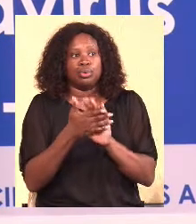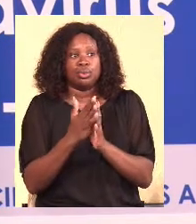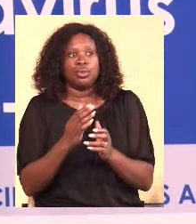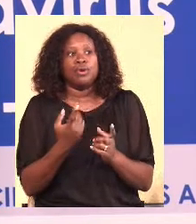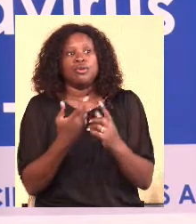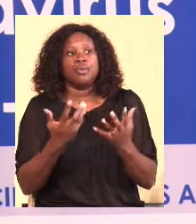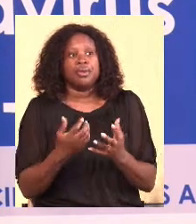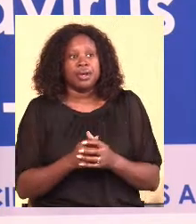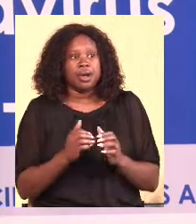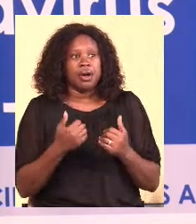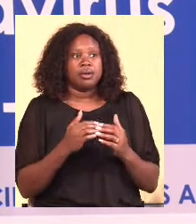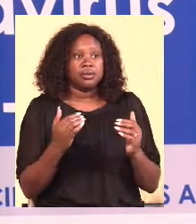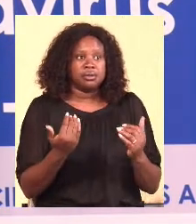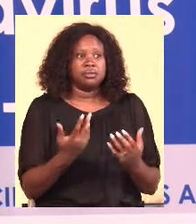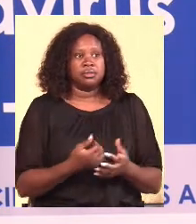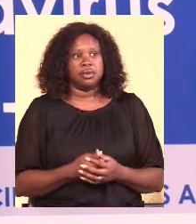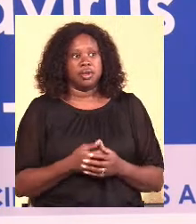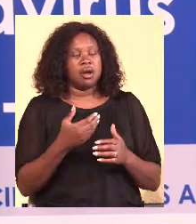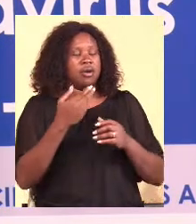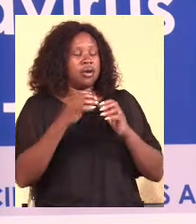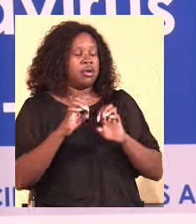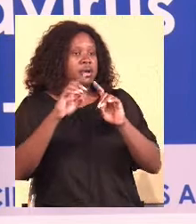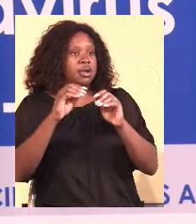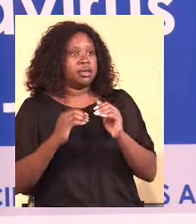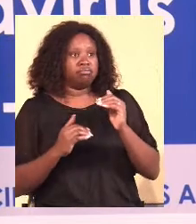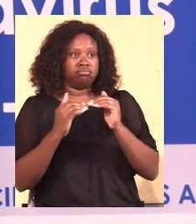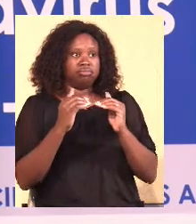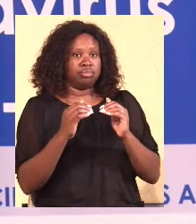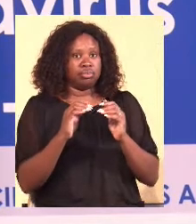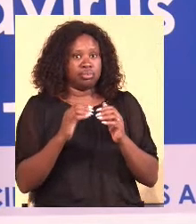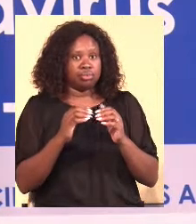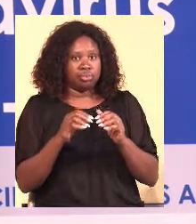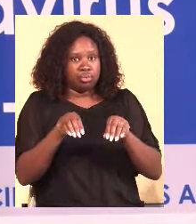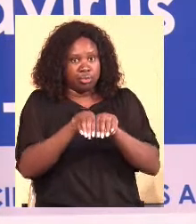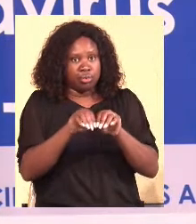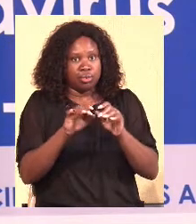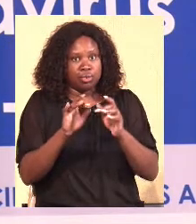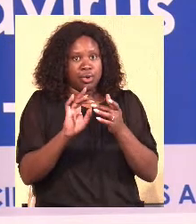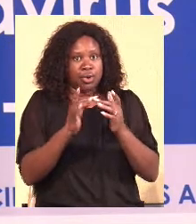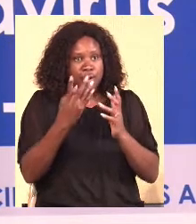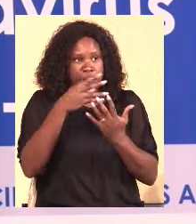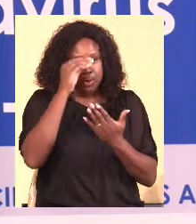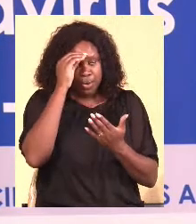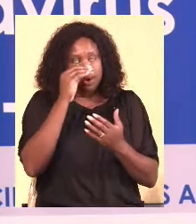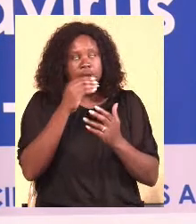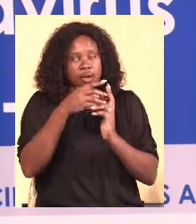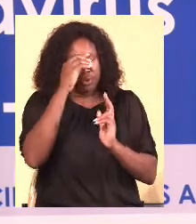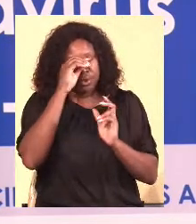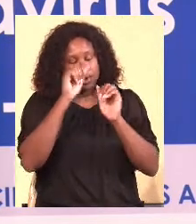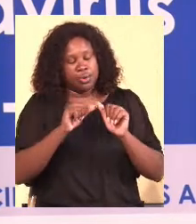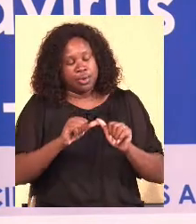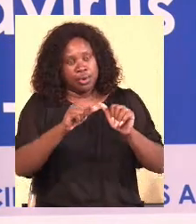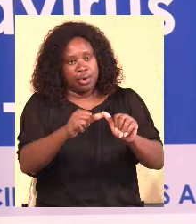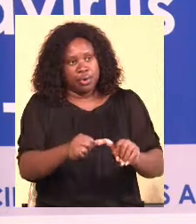in how higher education is leveraging on e-learning so that our students can proceed? Because this